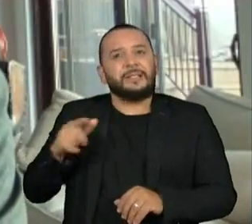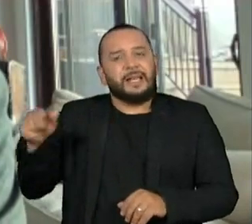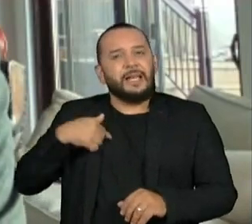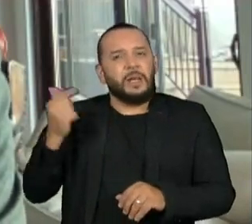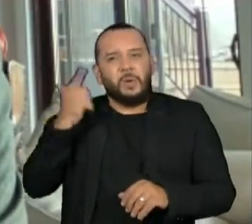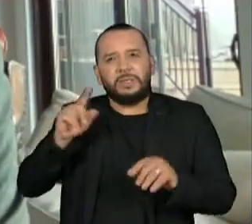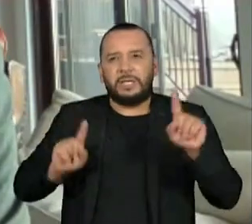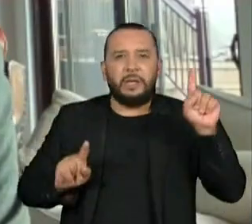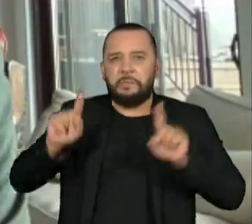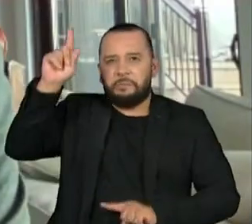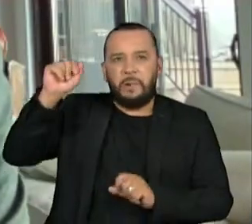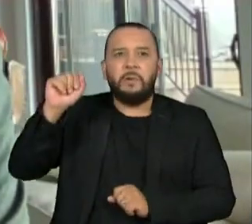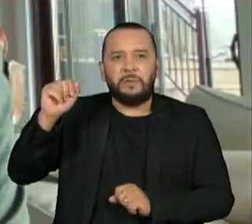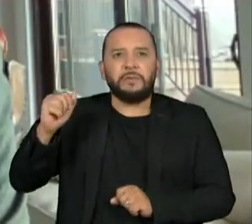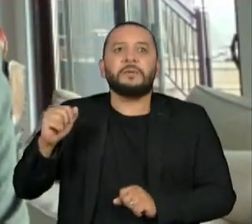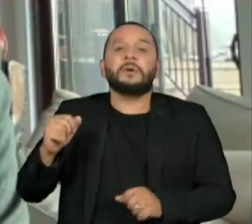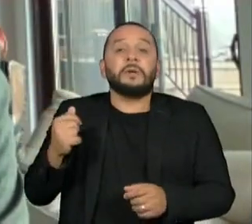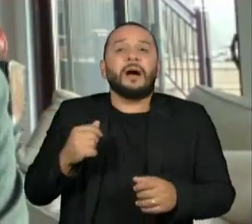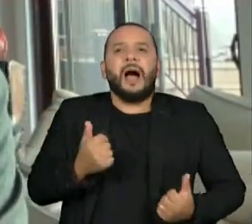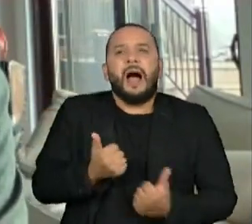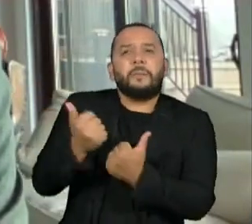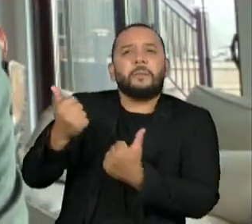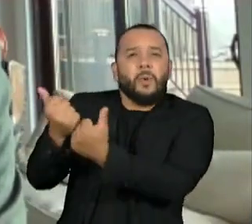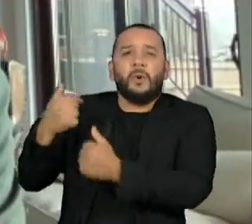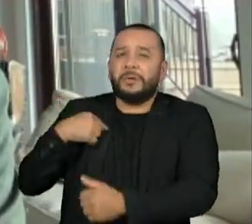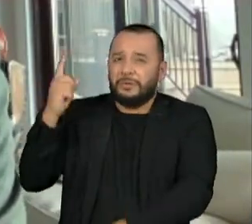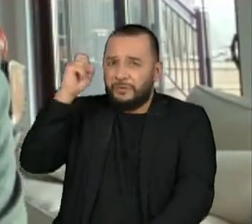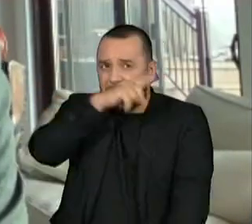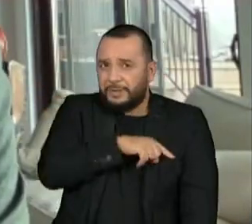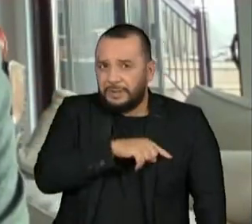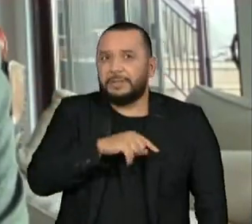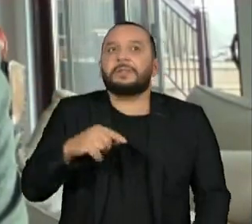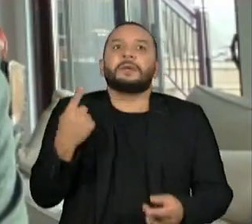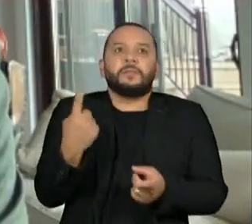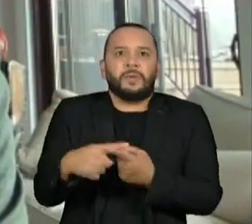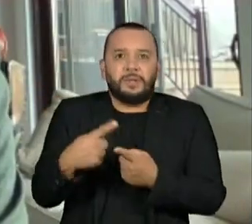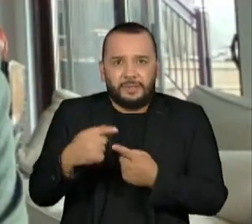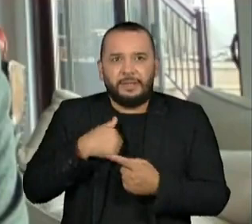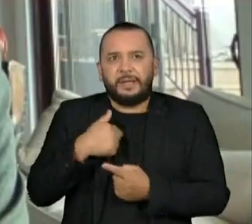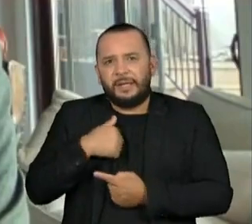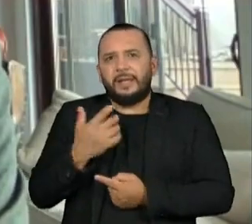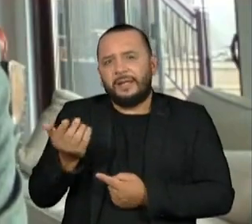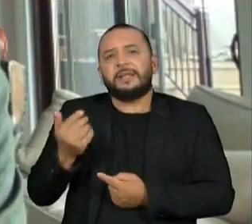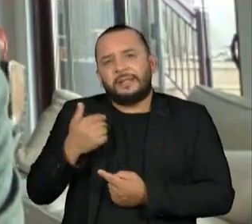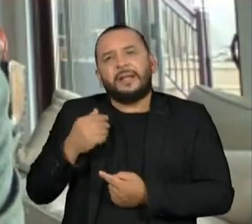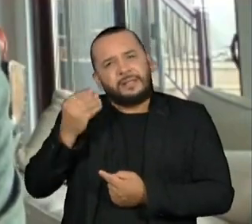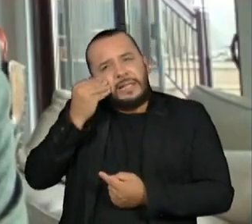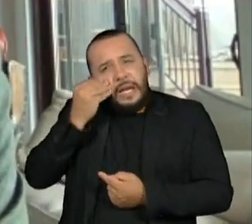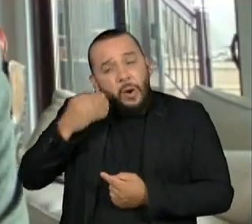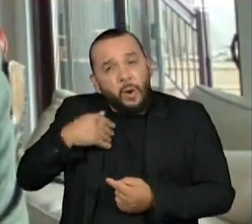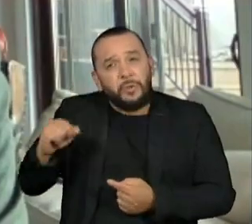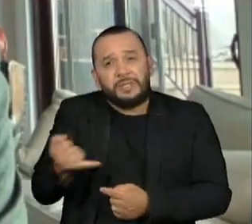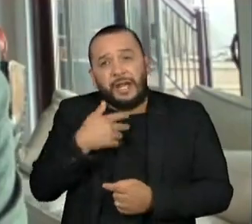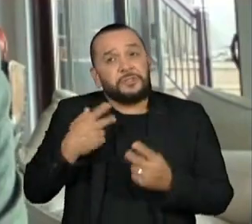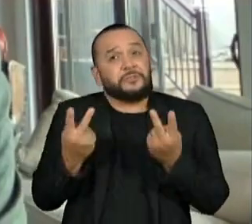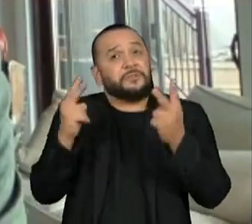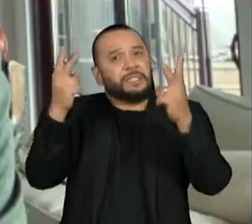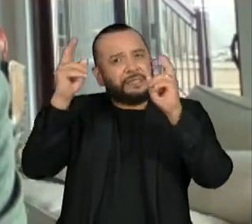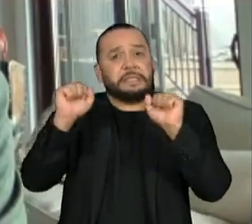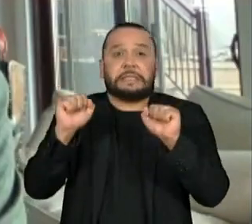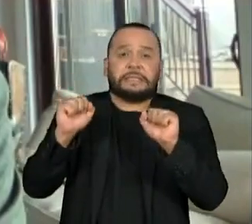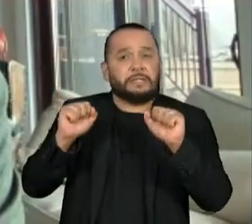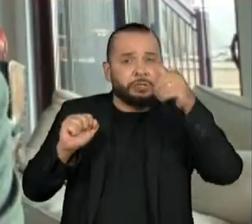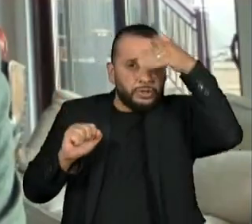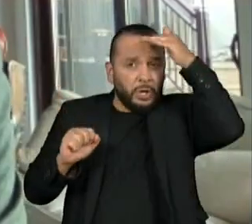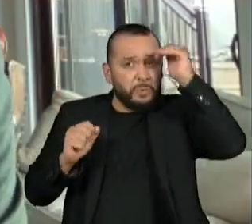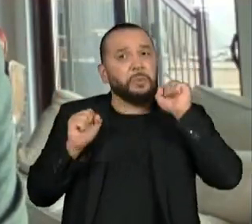support. He has a lot of money already raised. And if he runs, I think he has a very good chance of winning, because who are the Democrats going to put up